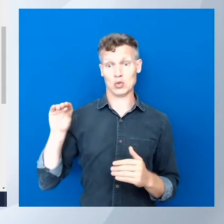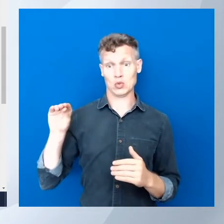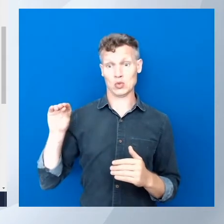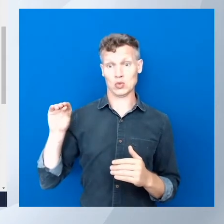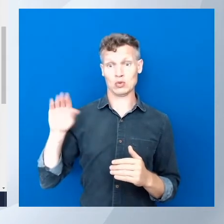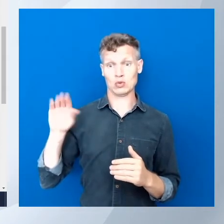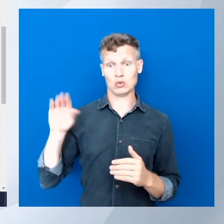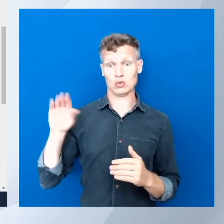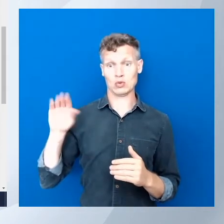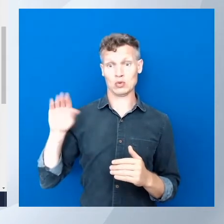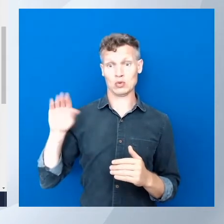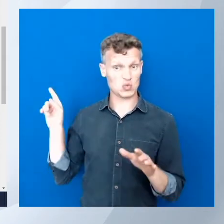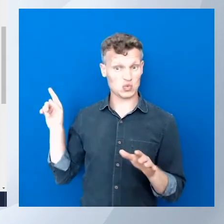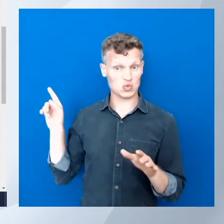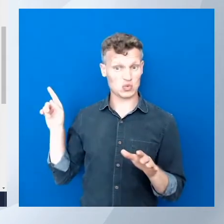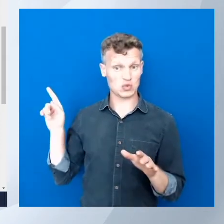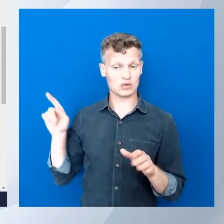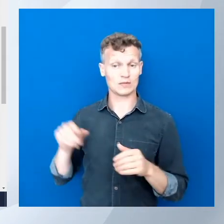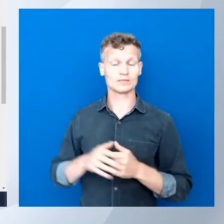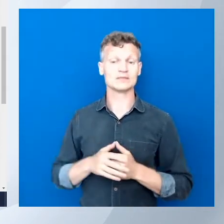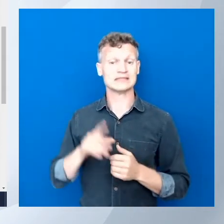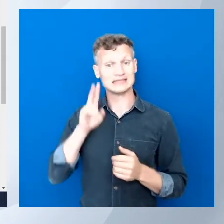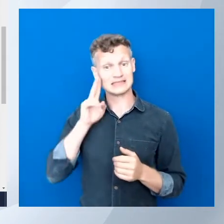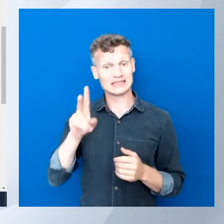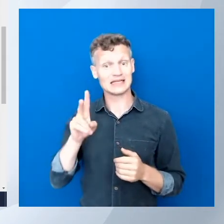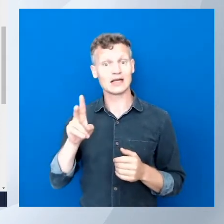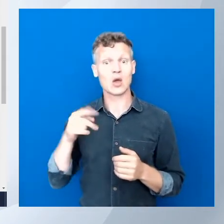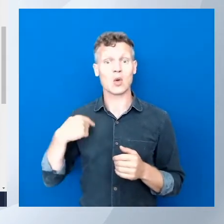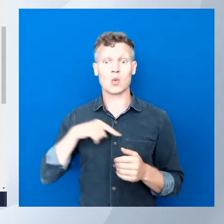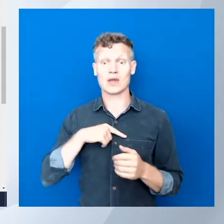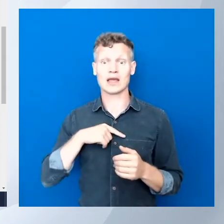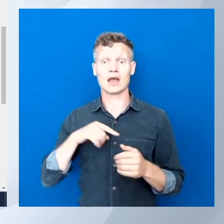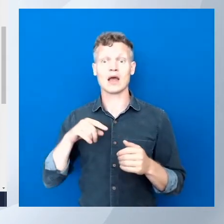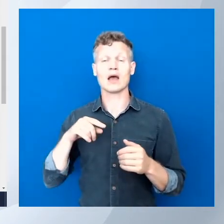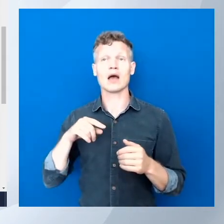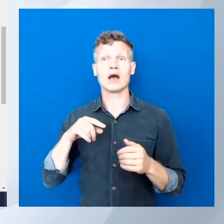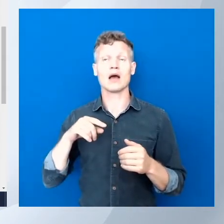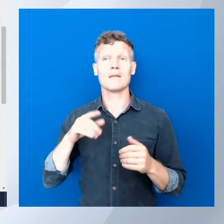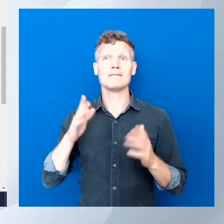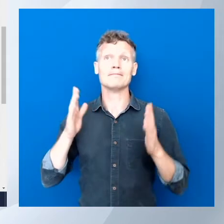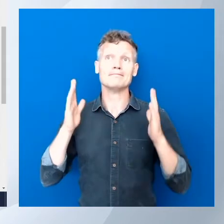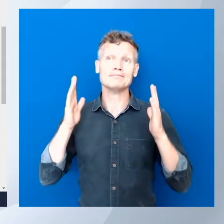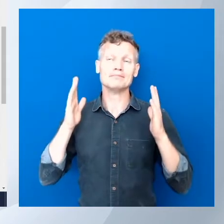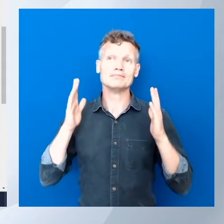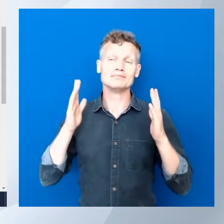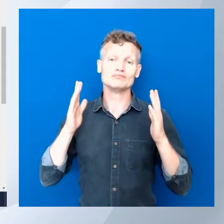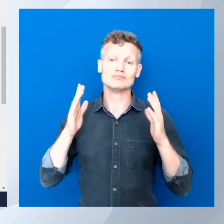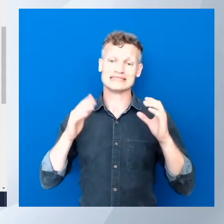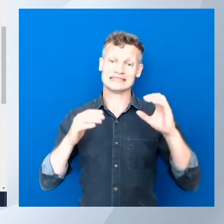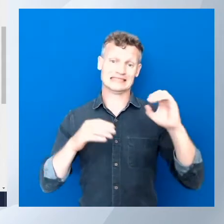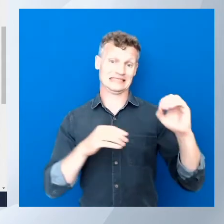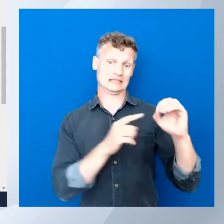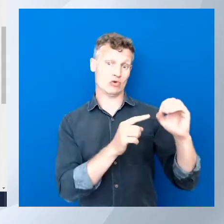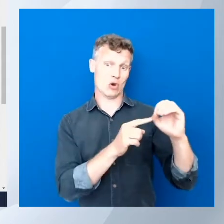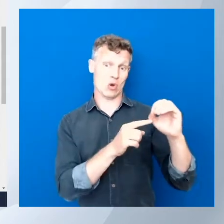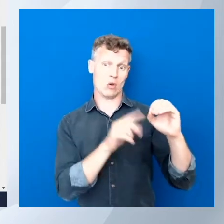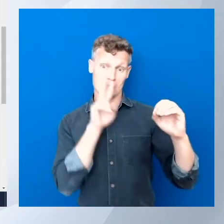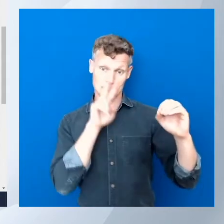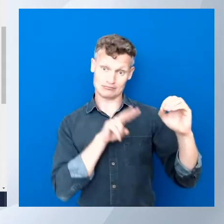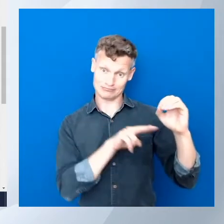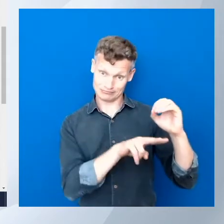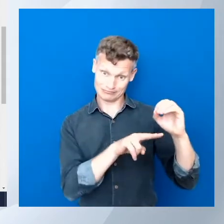we are predicting 1 where we should have predicted 0 with the model. So we're predicting that someone is a defaulter rather than